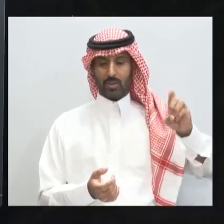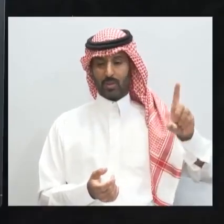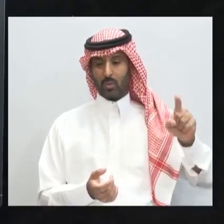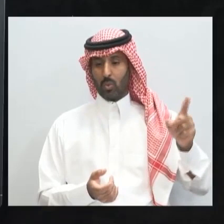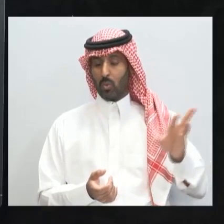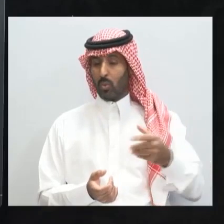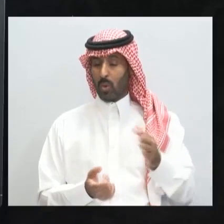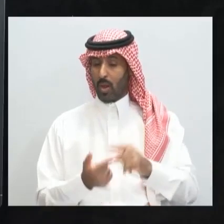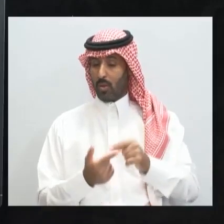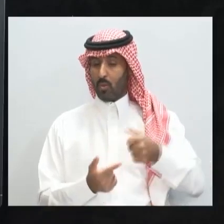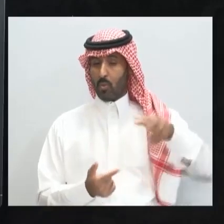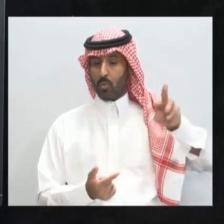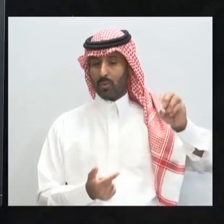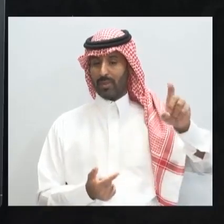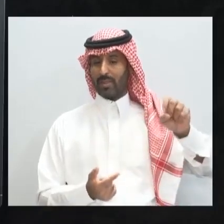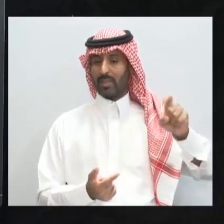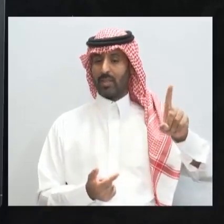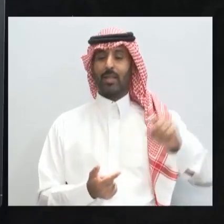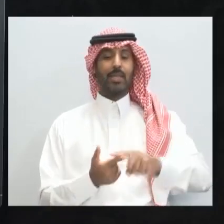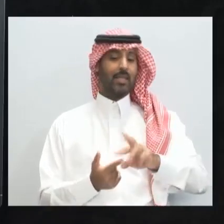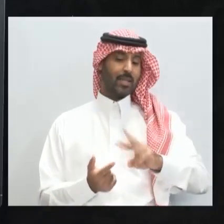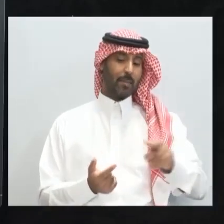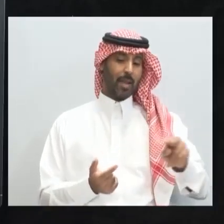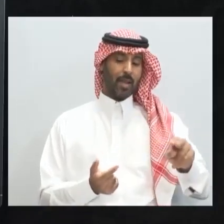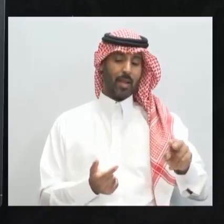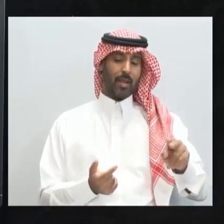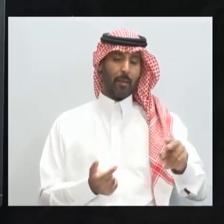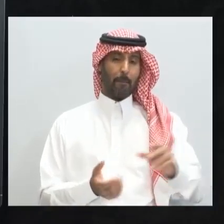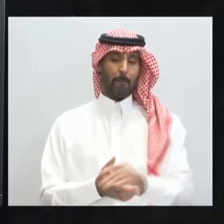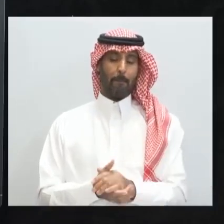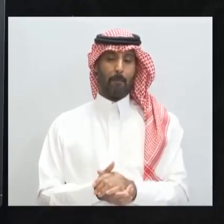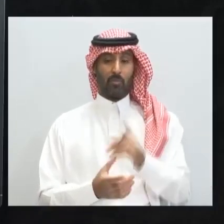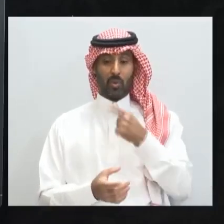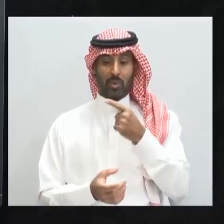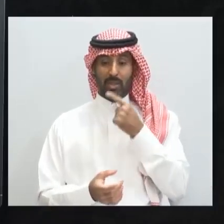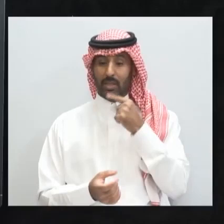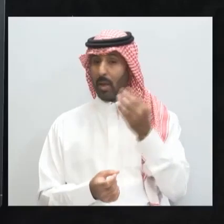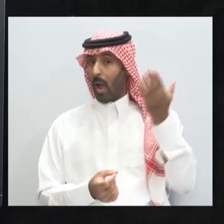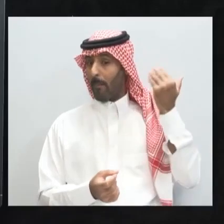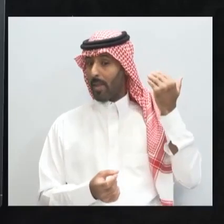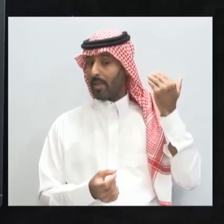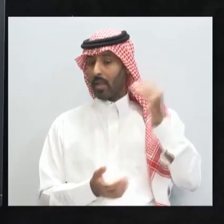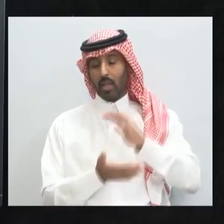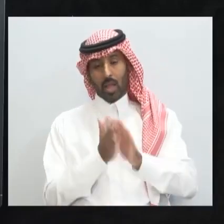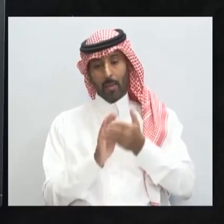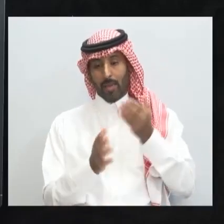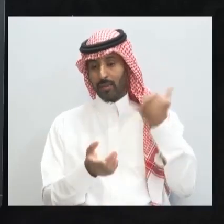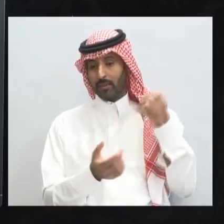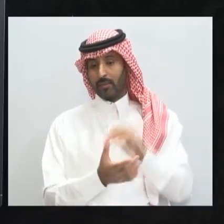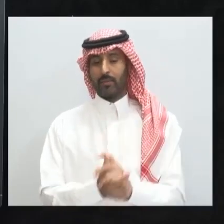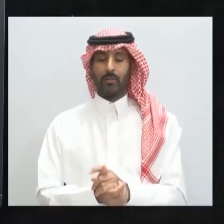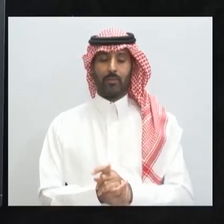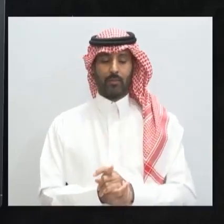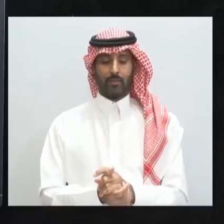would. Now we said that they are similar, but they are similar if we are talking about something that was habitual in the past.